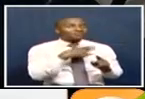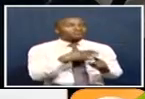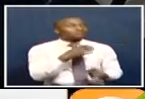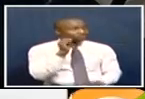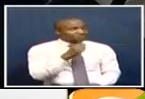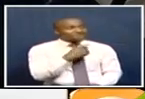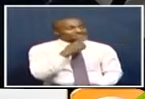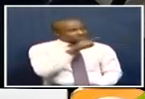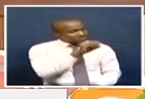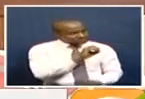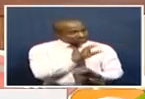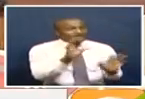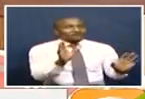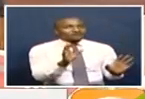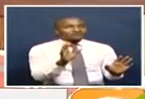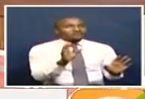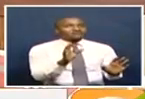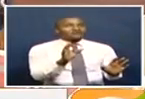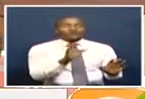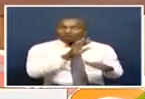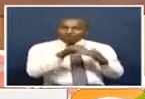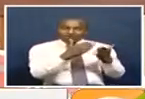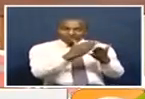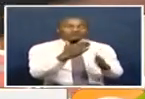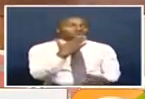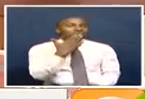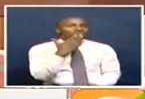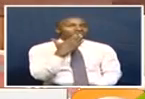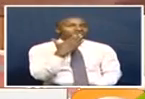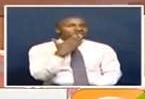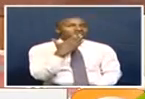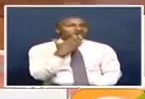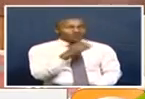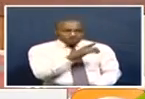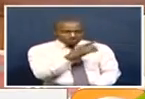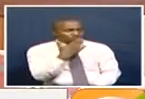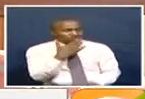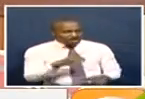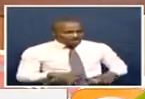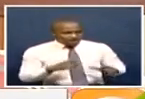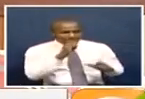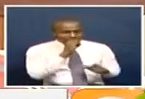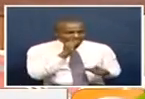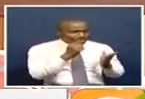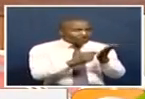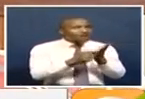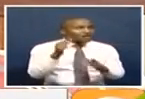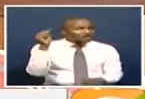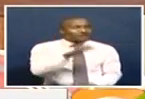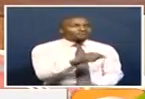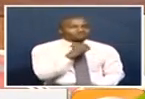absolutely. And in every part of Luya land. And even those Luyas living in Tanzania, Uganda, they came.